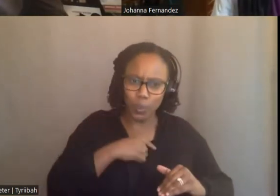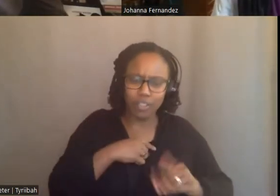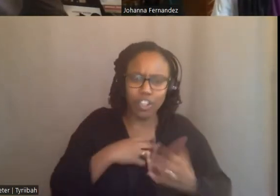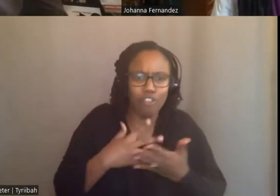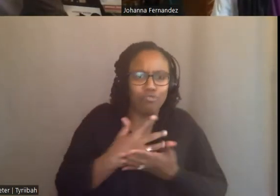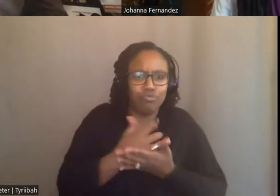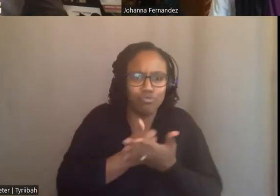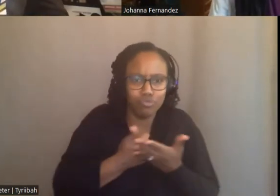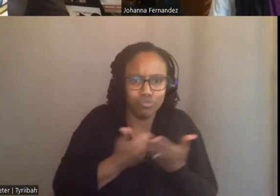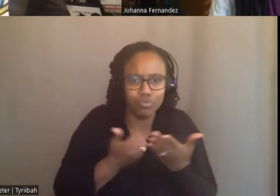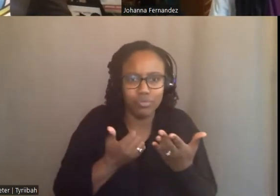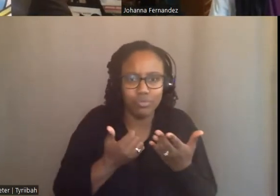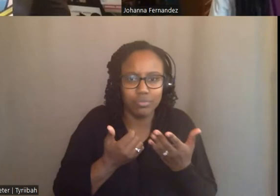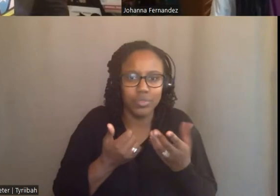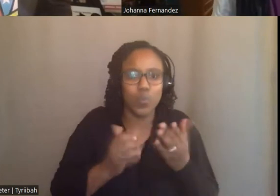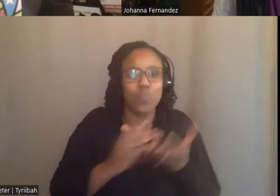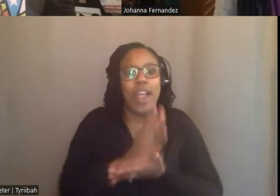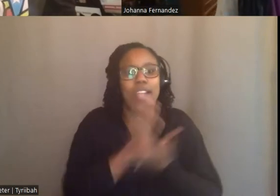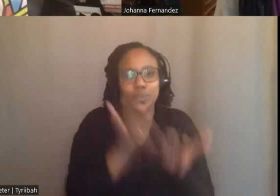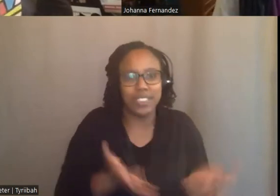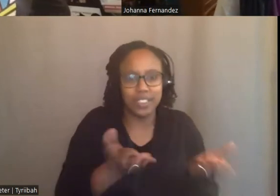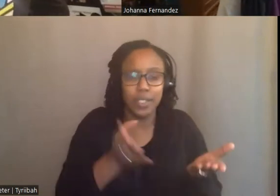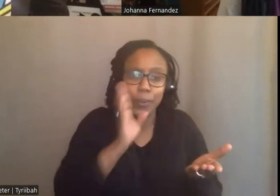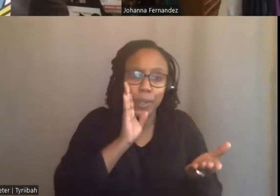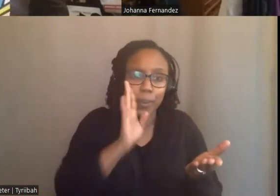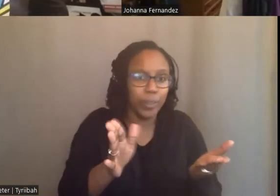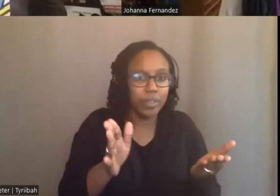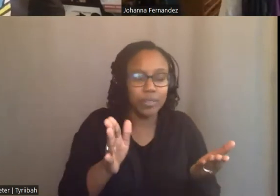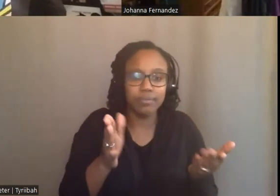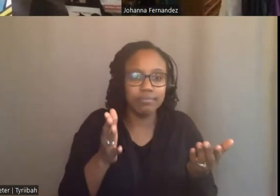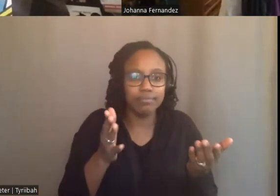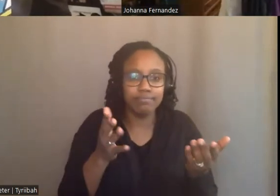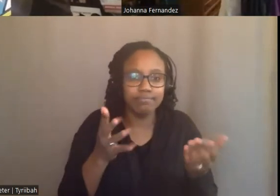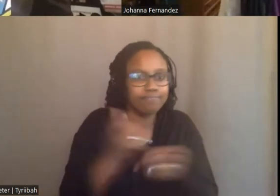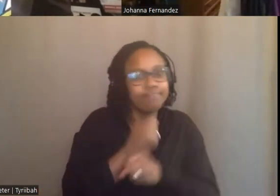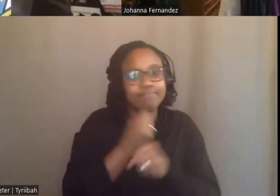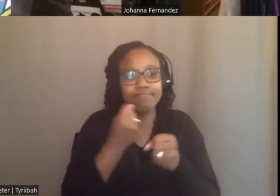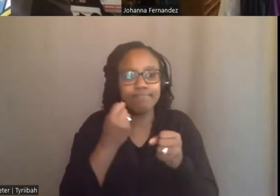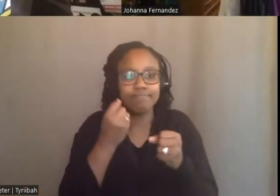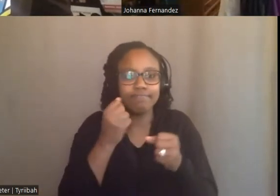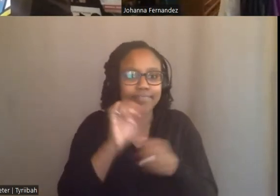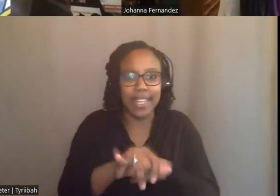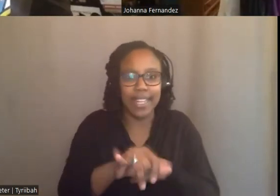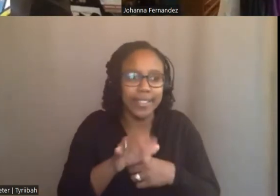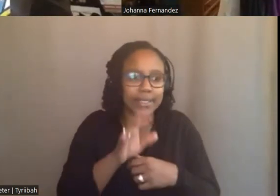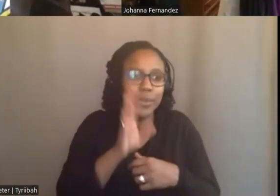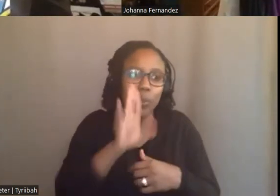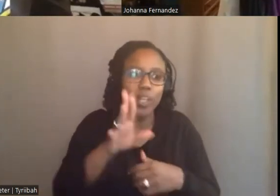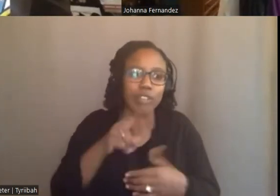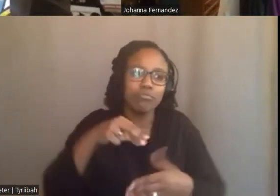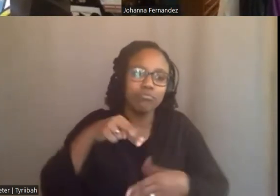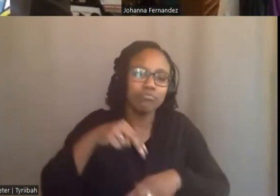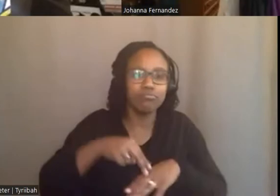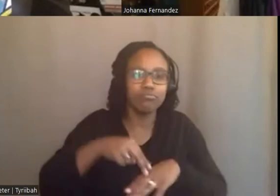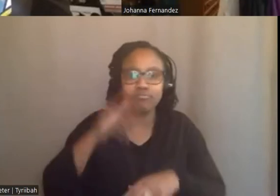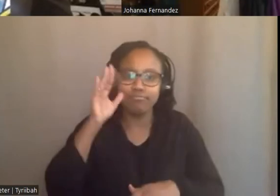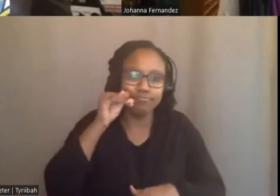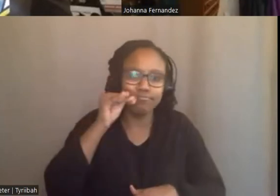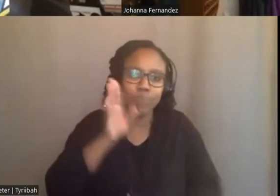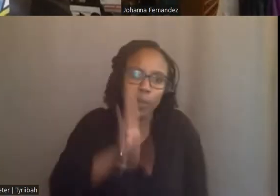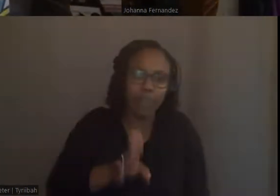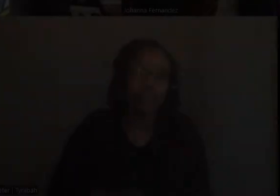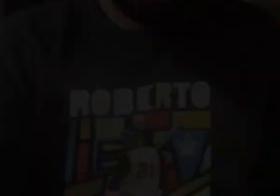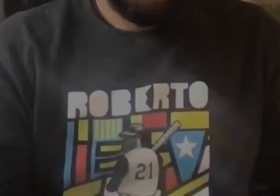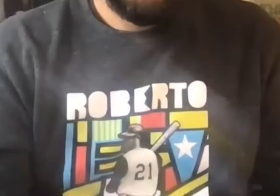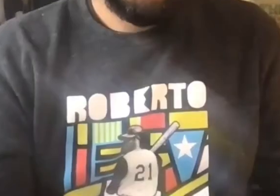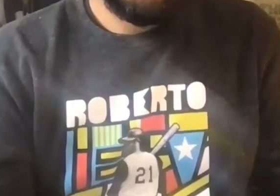claim it. Right on, right on. That's awesome. Thank you so much for that history. You've given us so much to